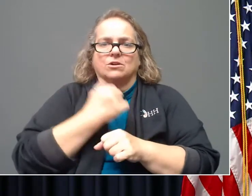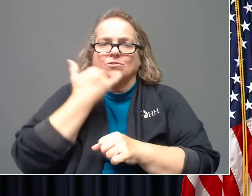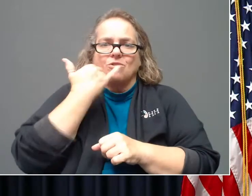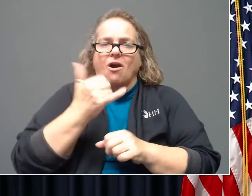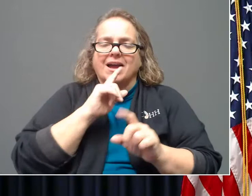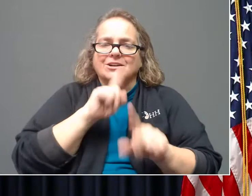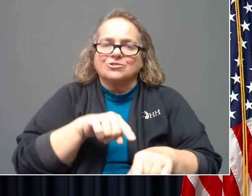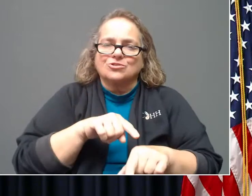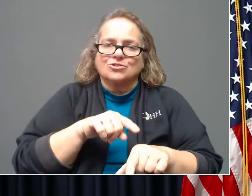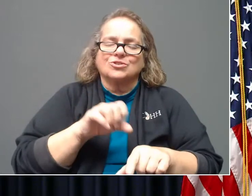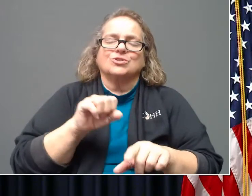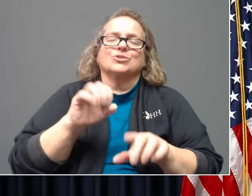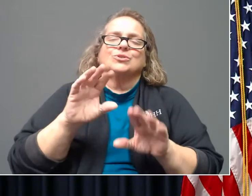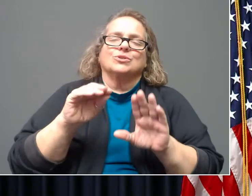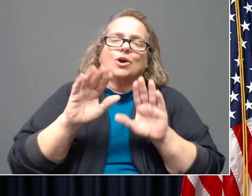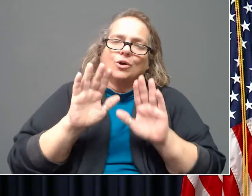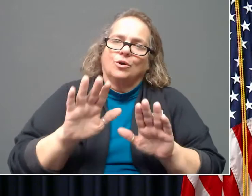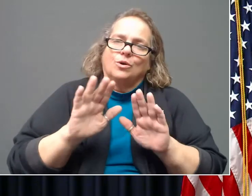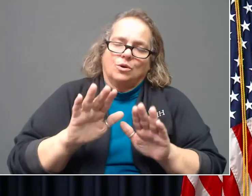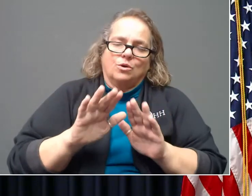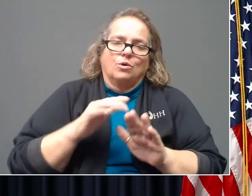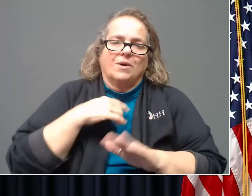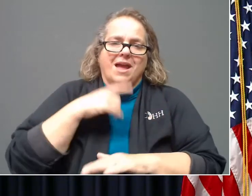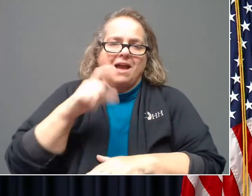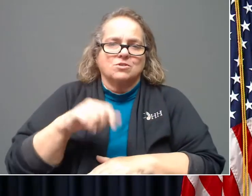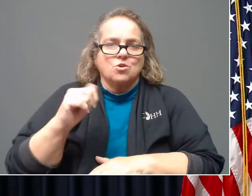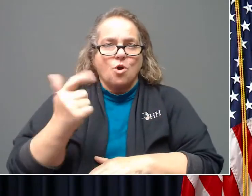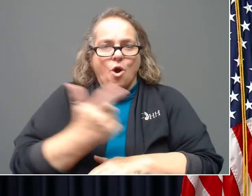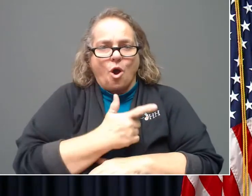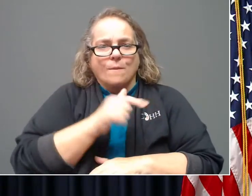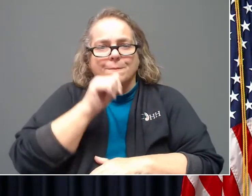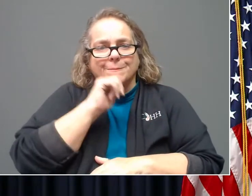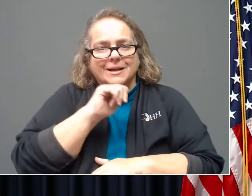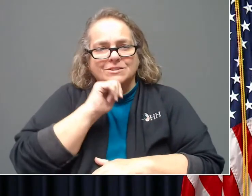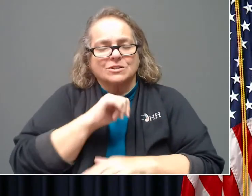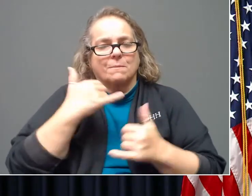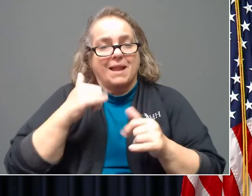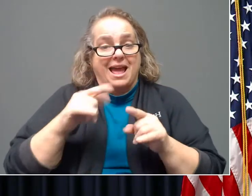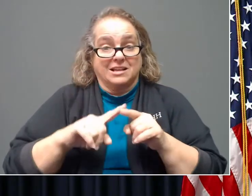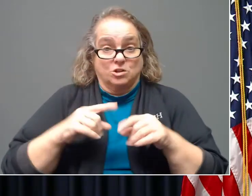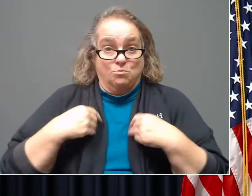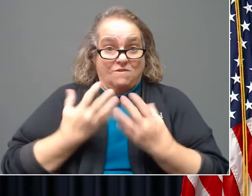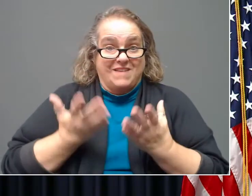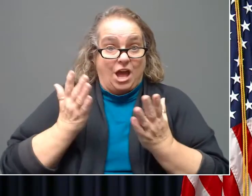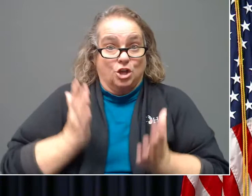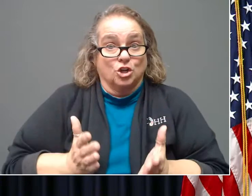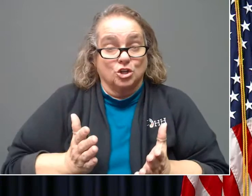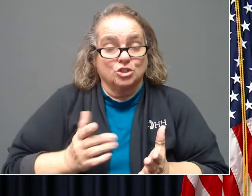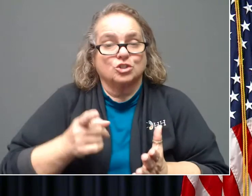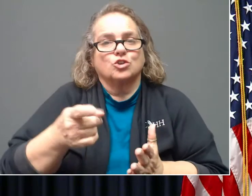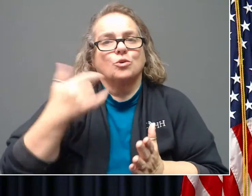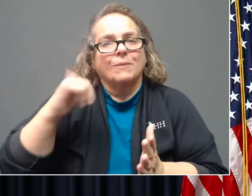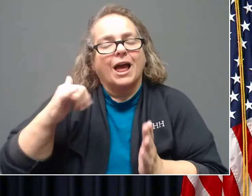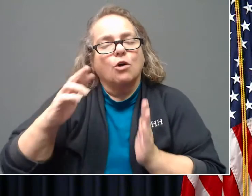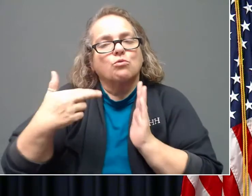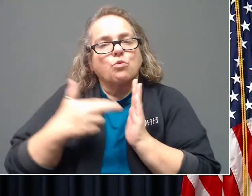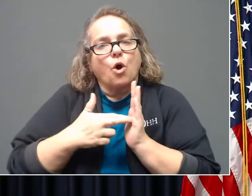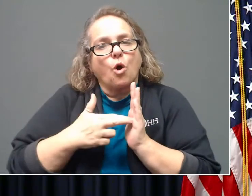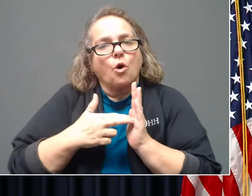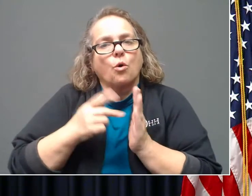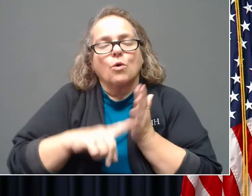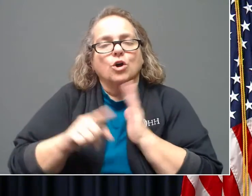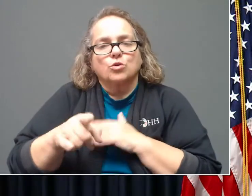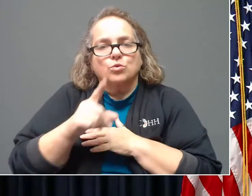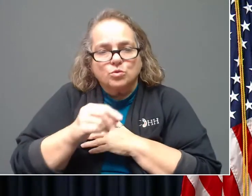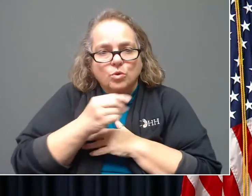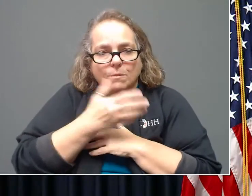that we can all play as providers a central role in the pieces that we can do best. But I also